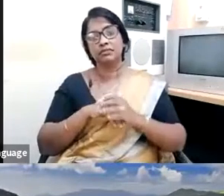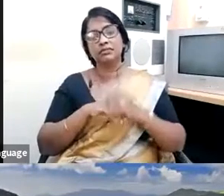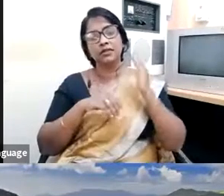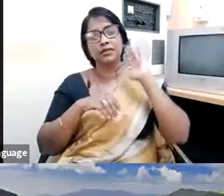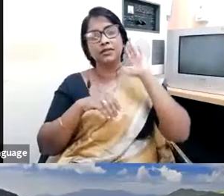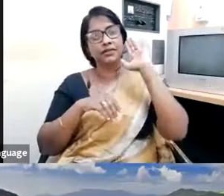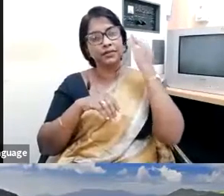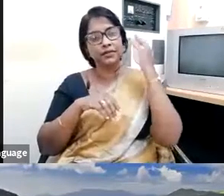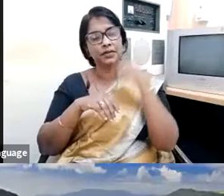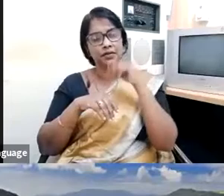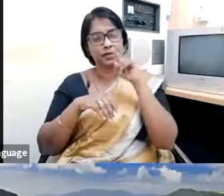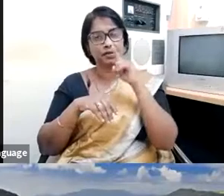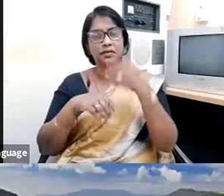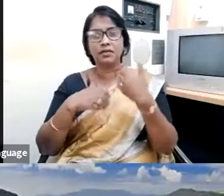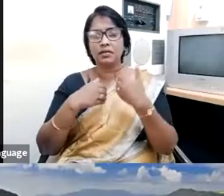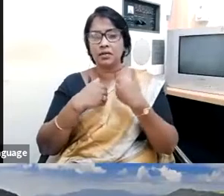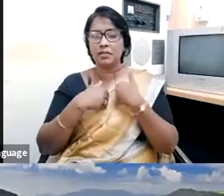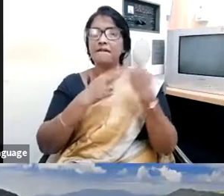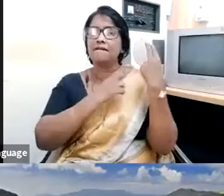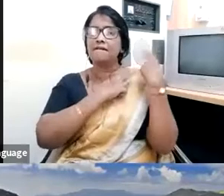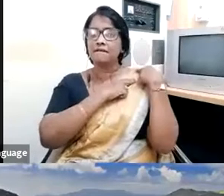this country to